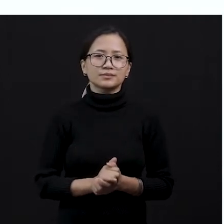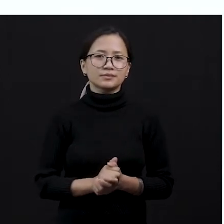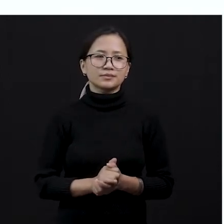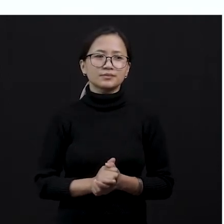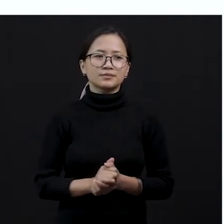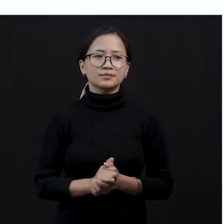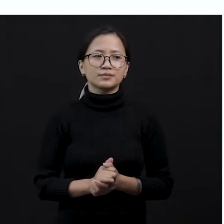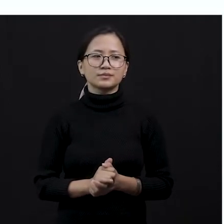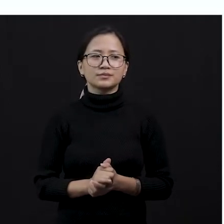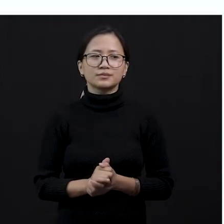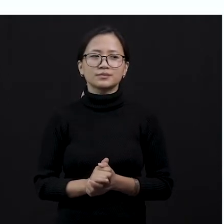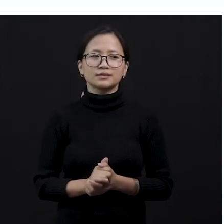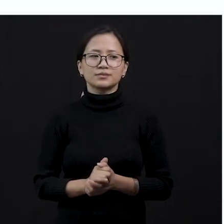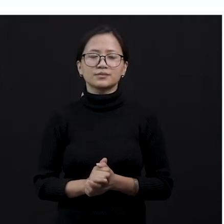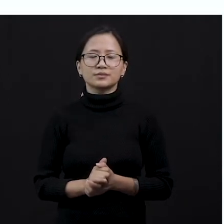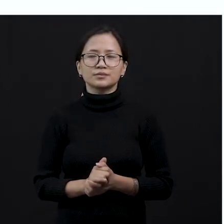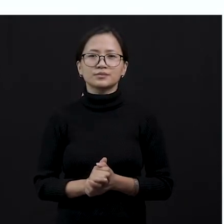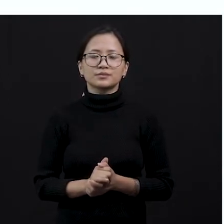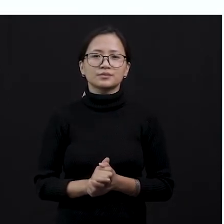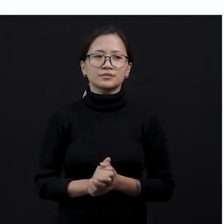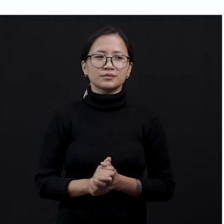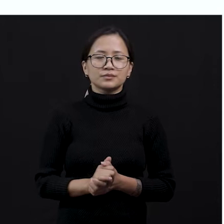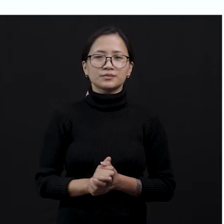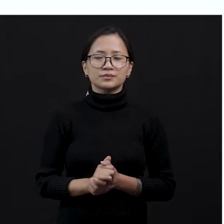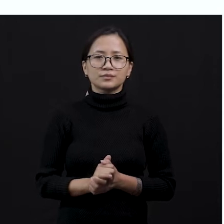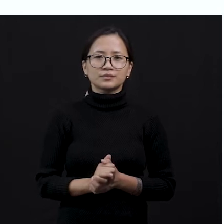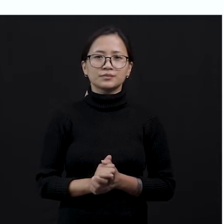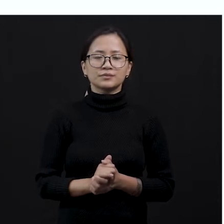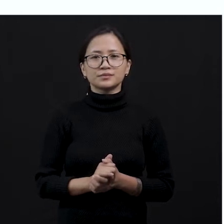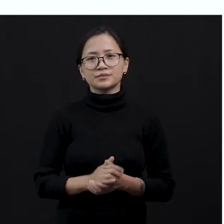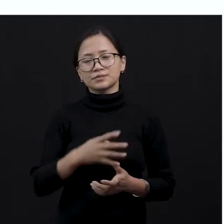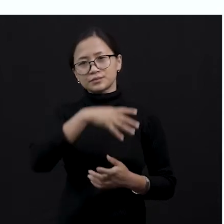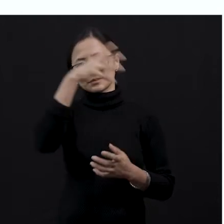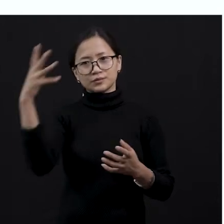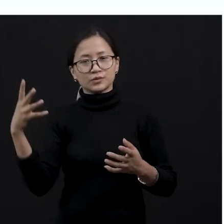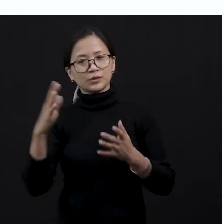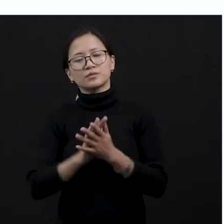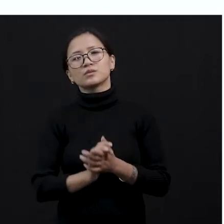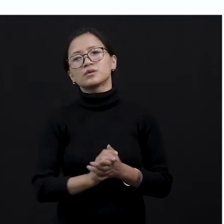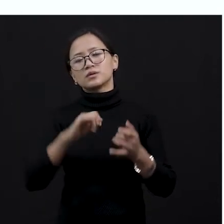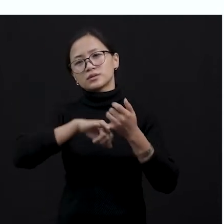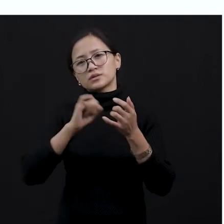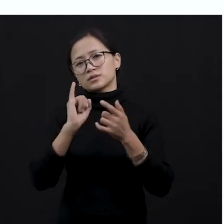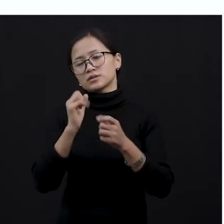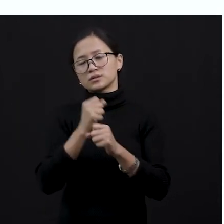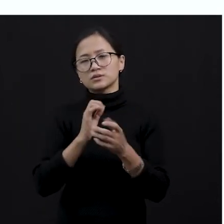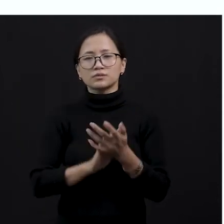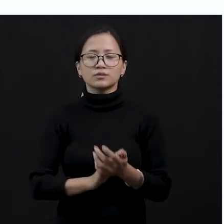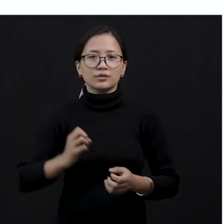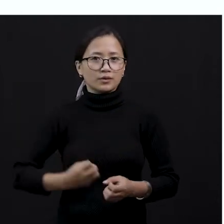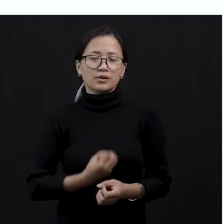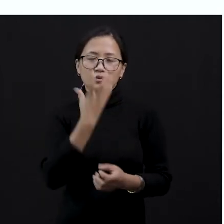smile. The rainbow makes him smile, okay? So rainbow signifies happiness and joy, okay? In this